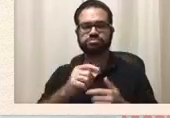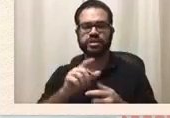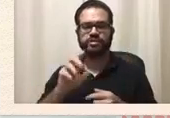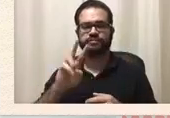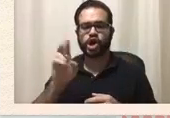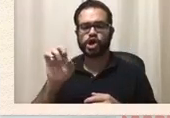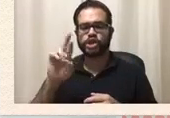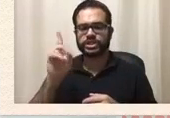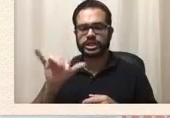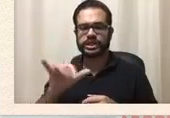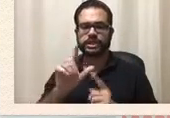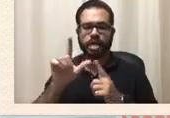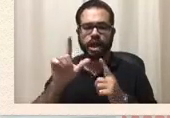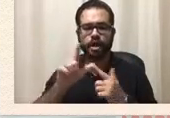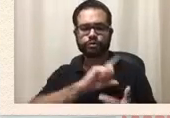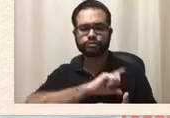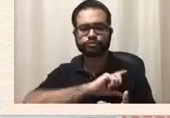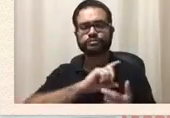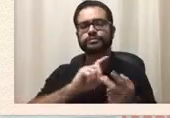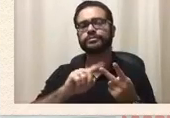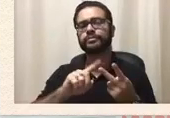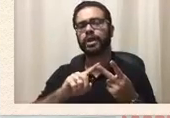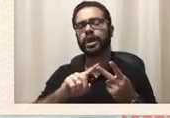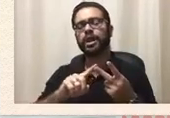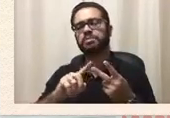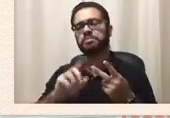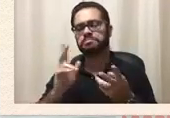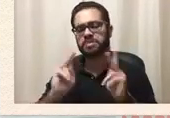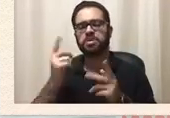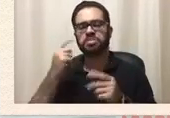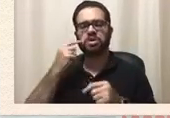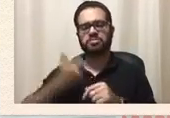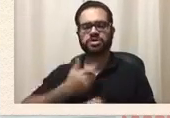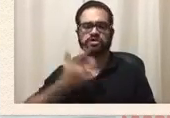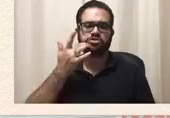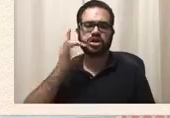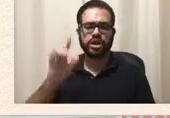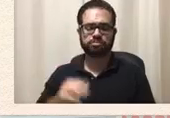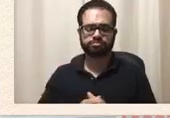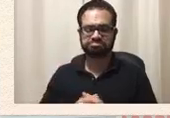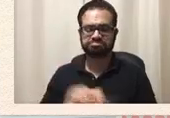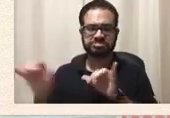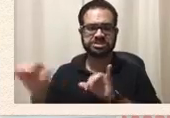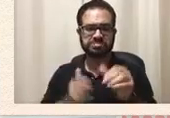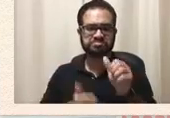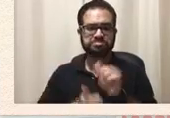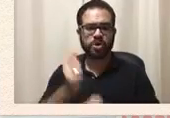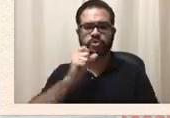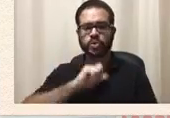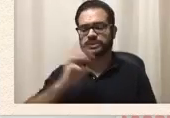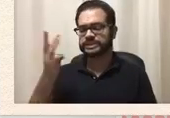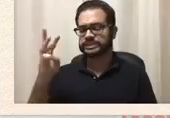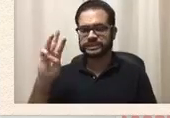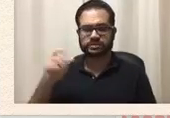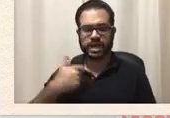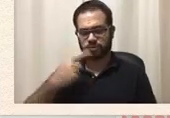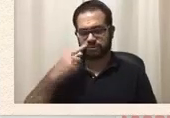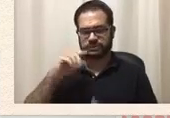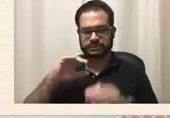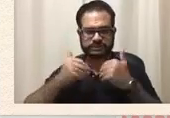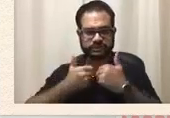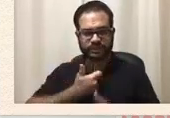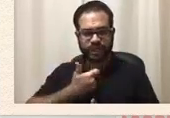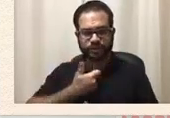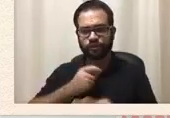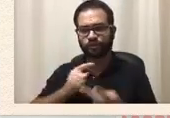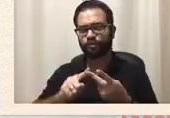looking. Like a lot of 16-year-olds, I was self-centered, a bit of a troublemaker, but